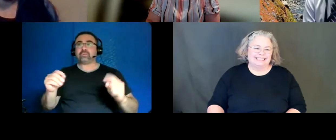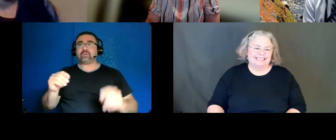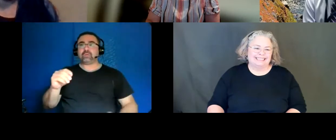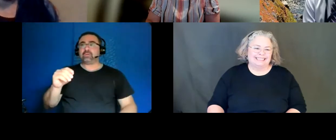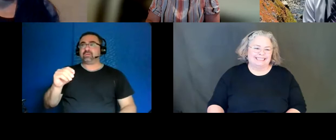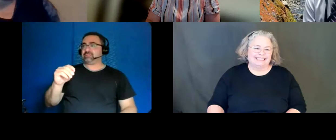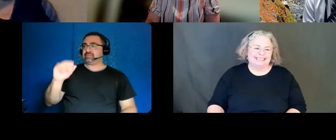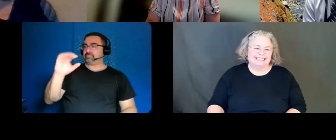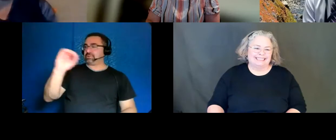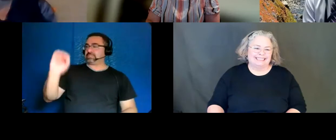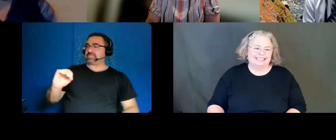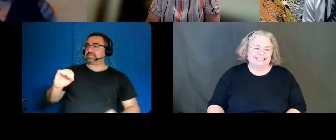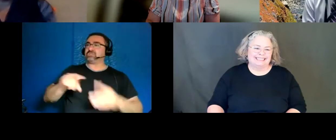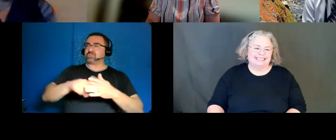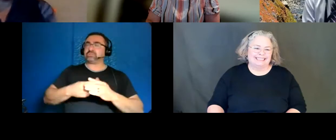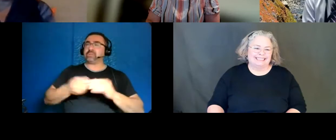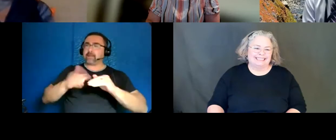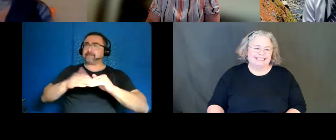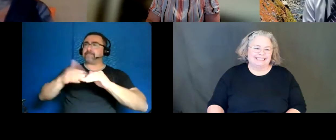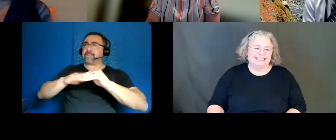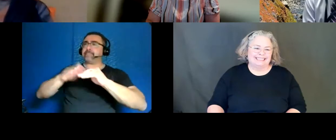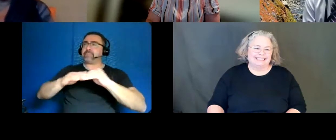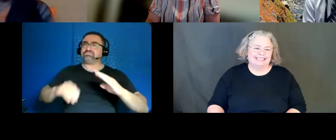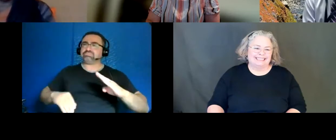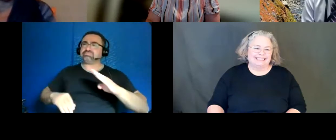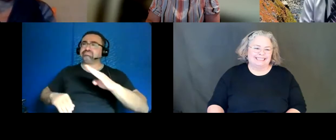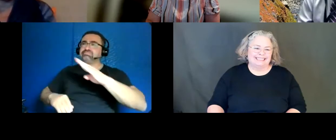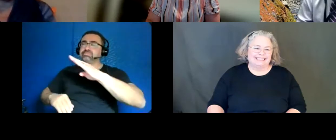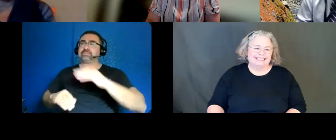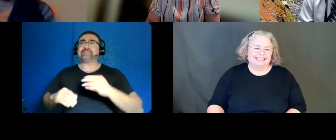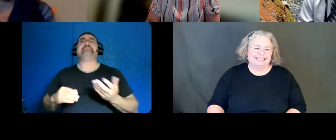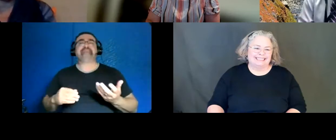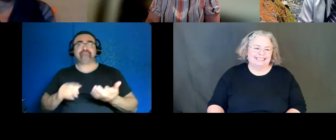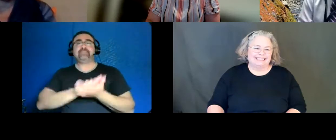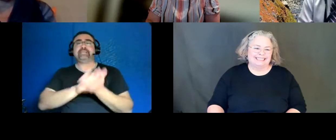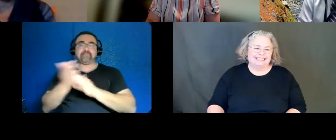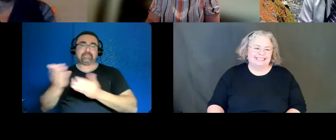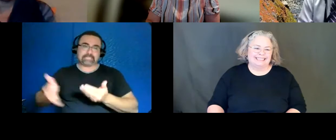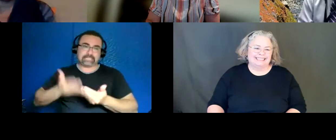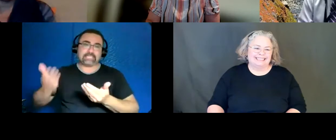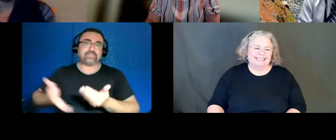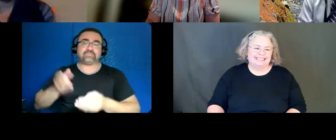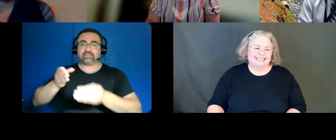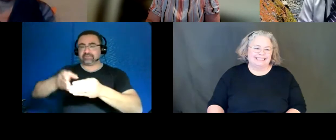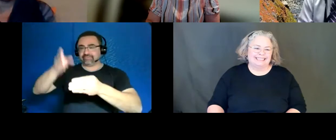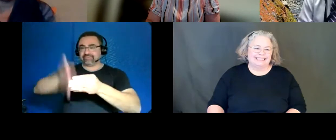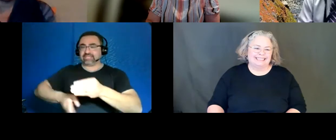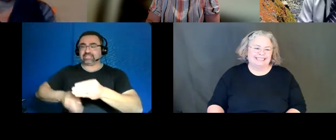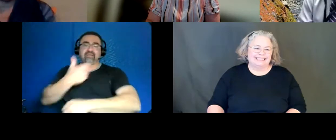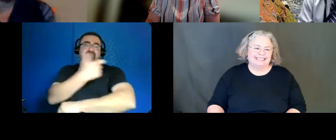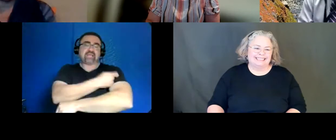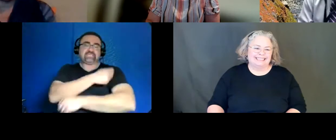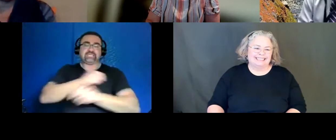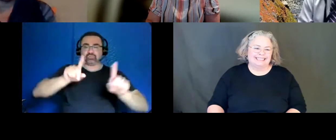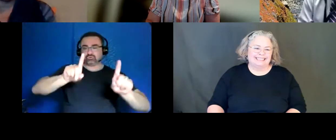picks up, it becomes a little easier to finish vaccine trials, because